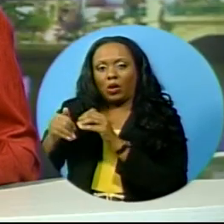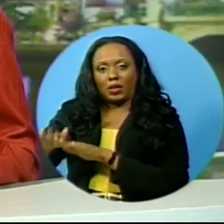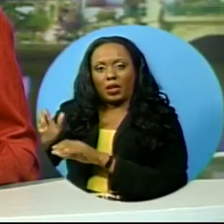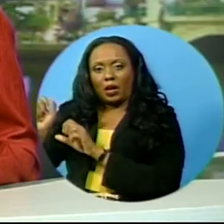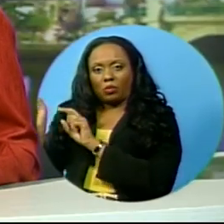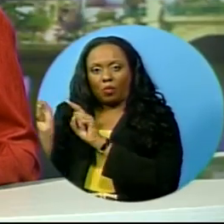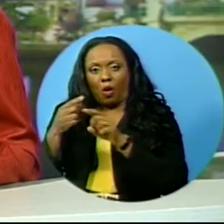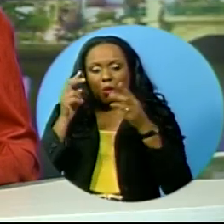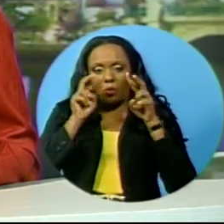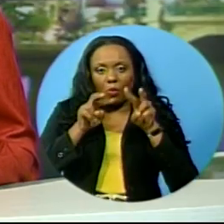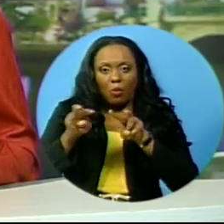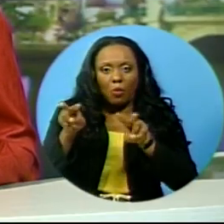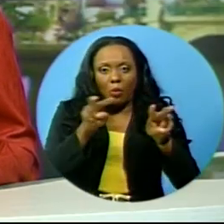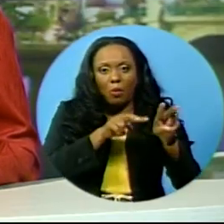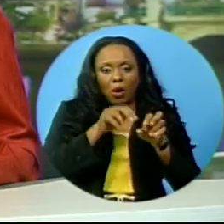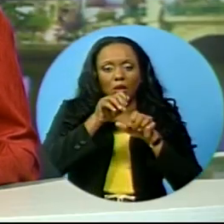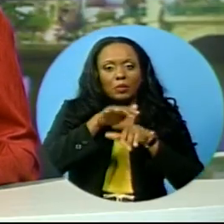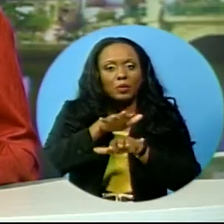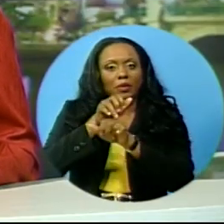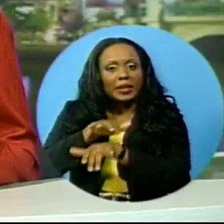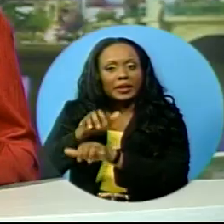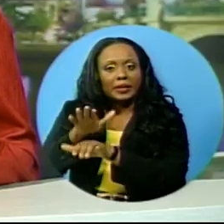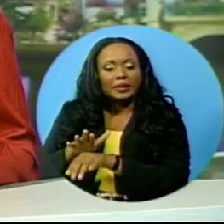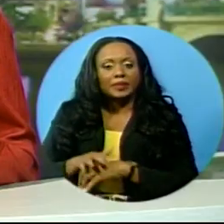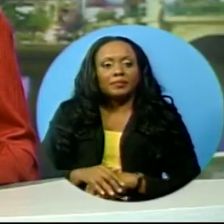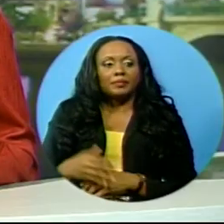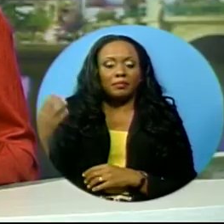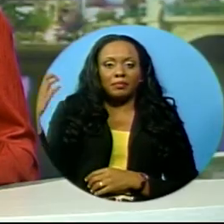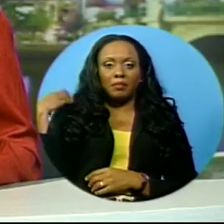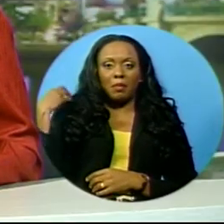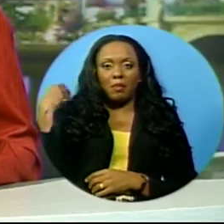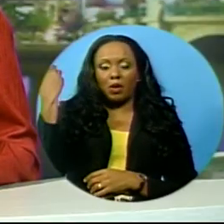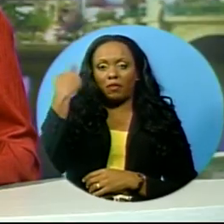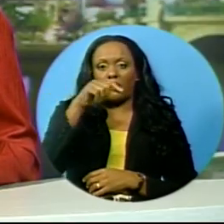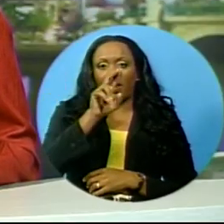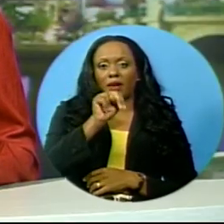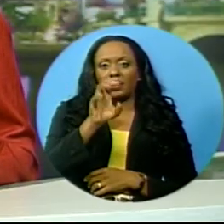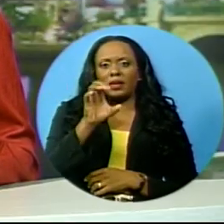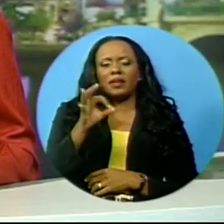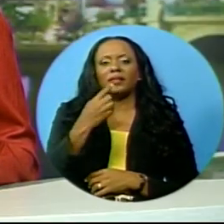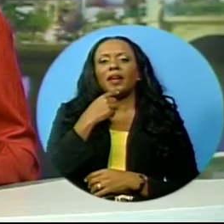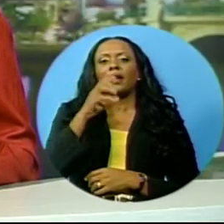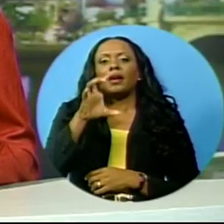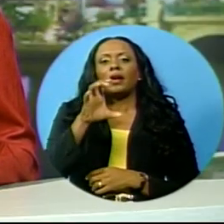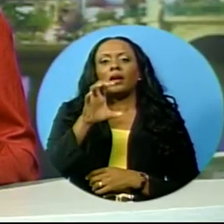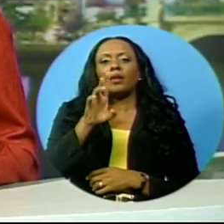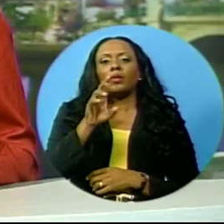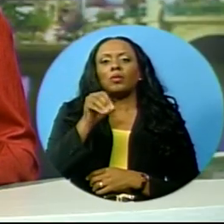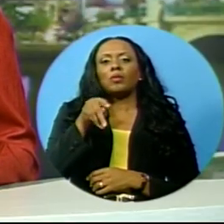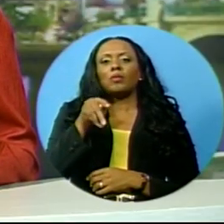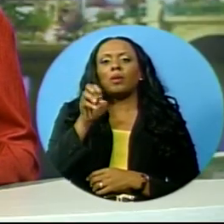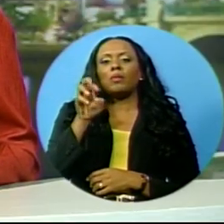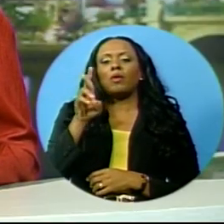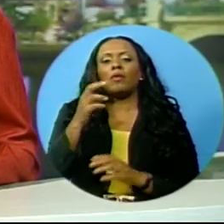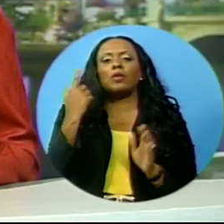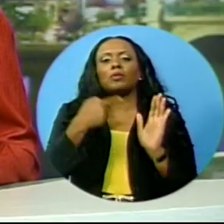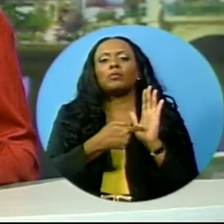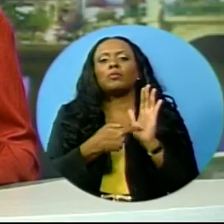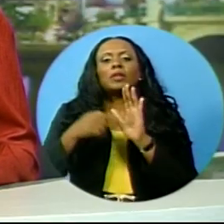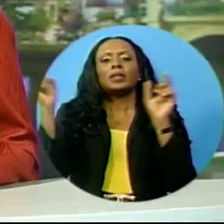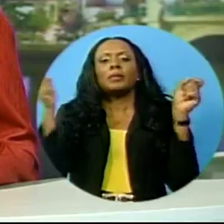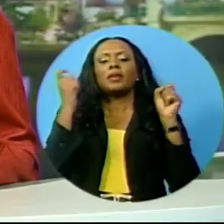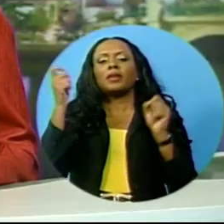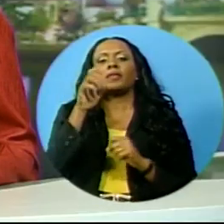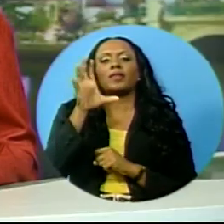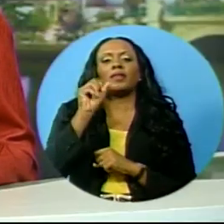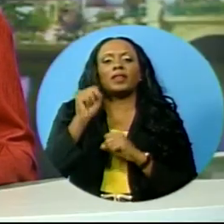Chief Executive Officer of the National Cultural Foundation, Cranston Brown, says crop over events next year will also reflect the